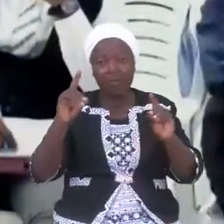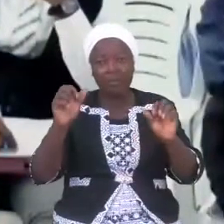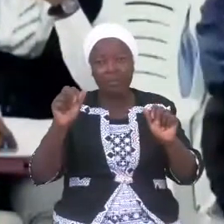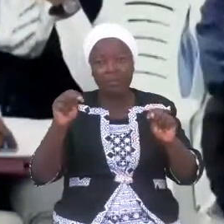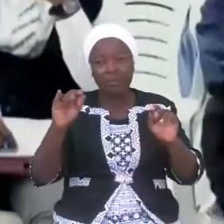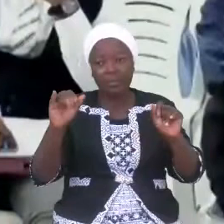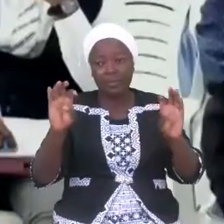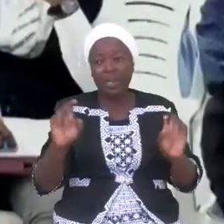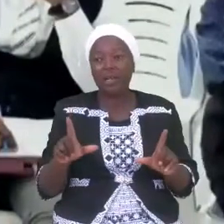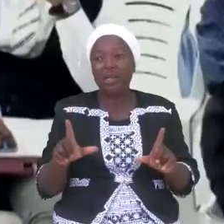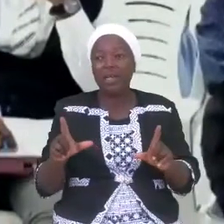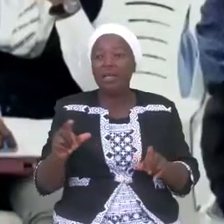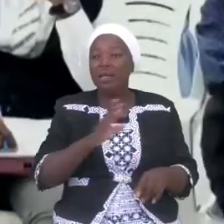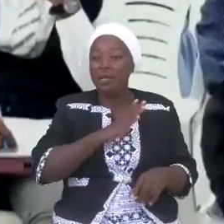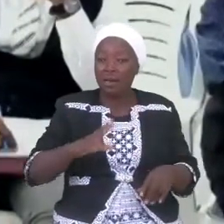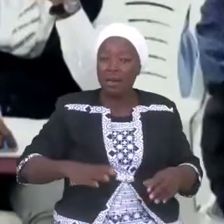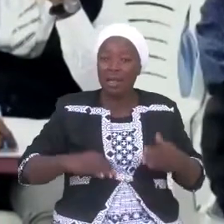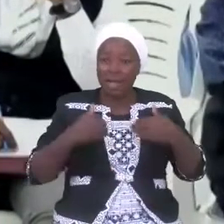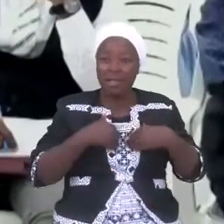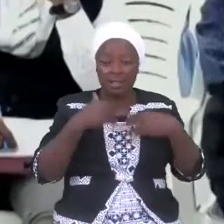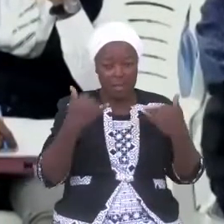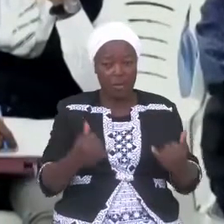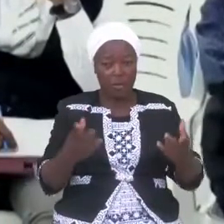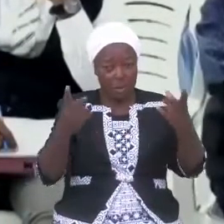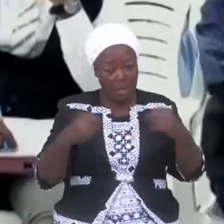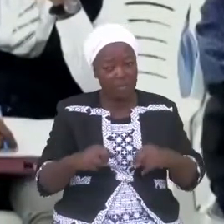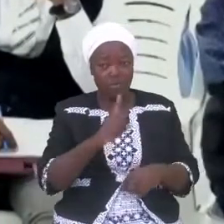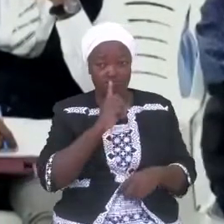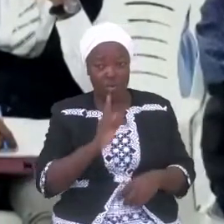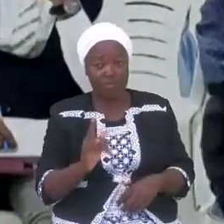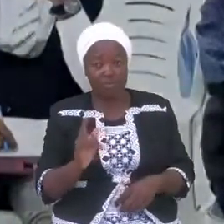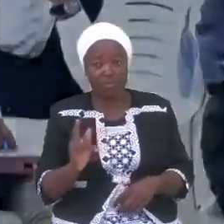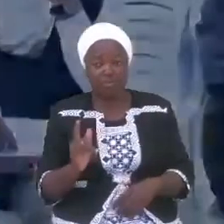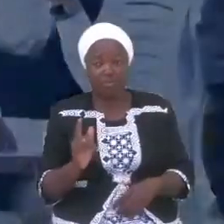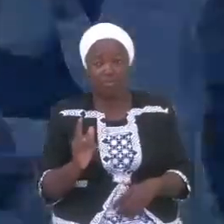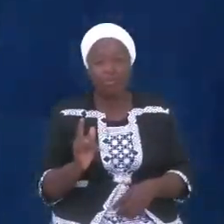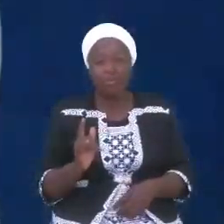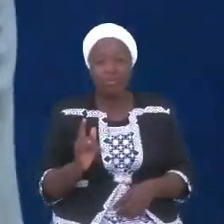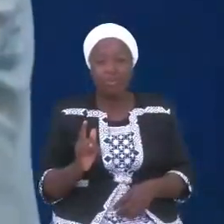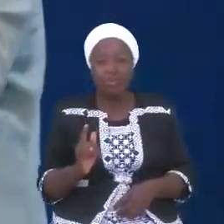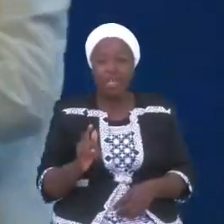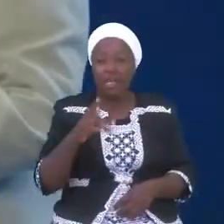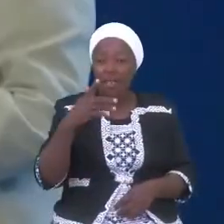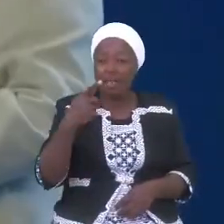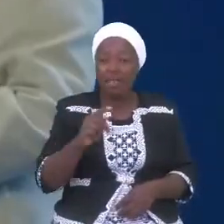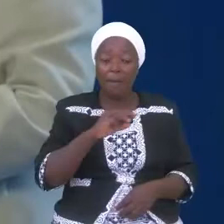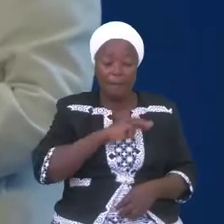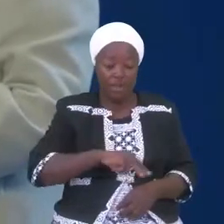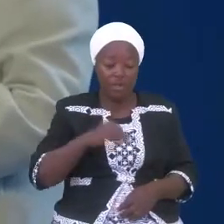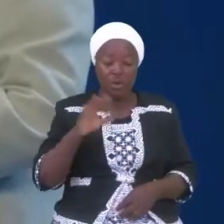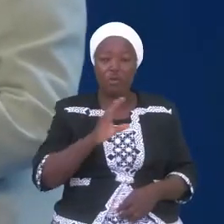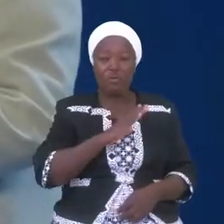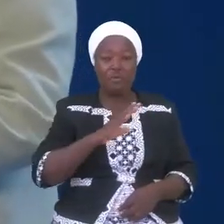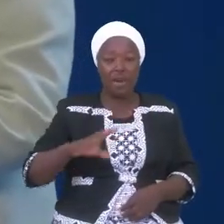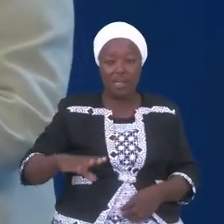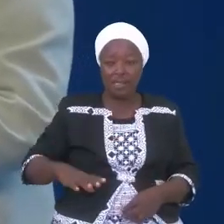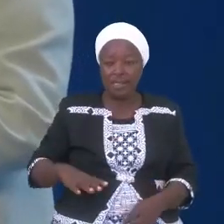Christ has now come. Actually, the ministry of Christ,